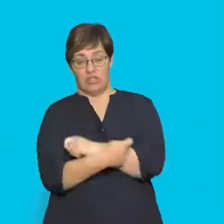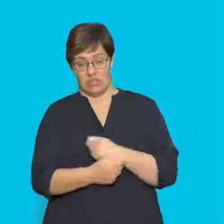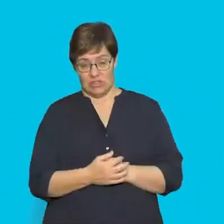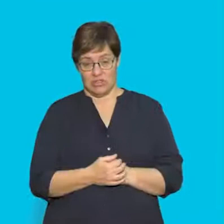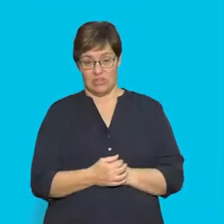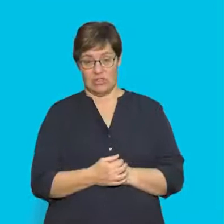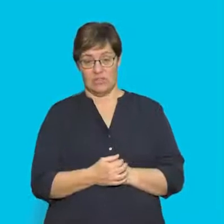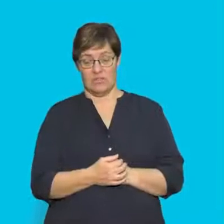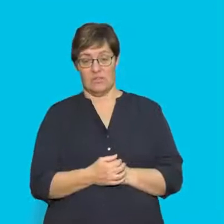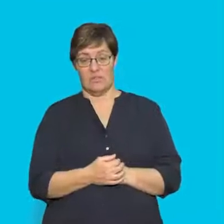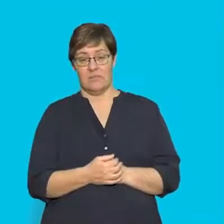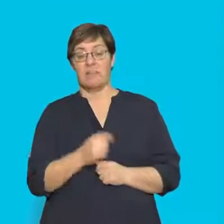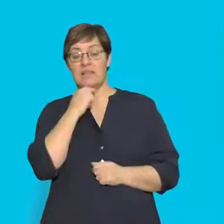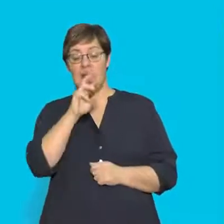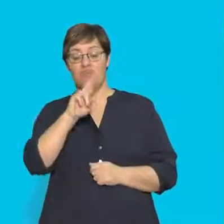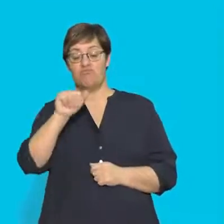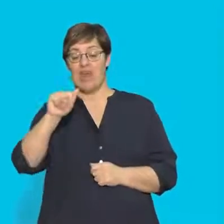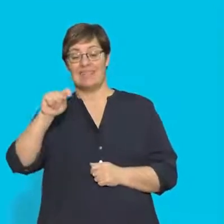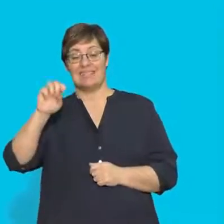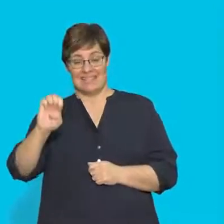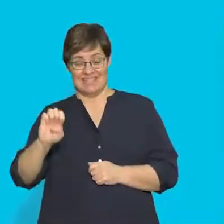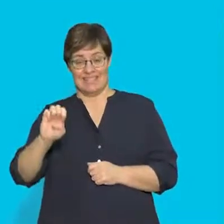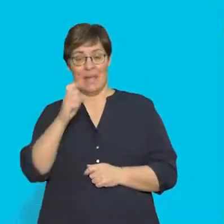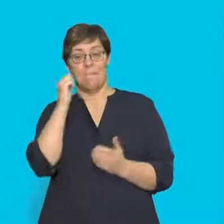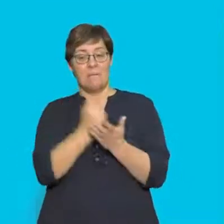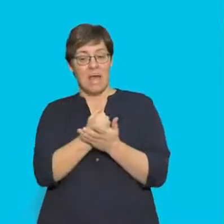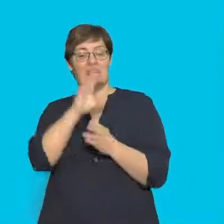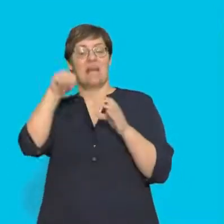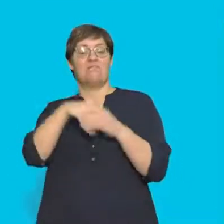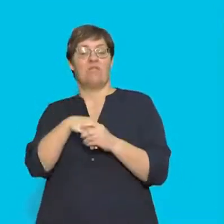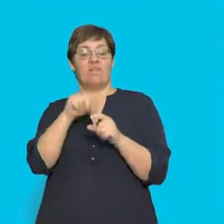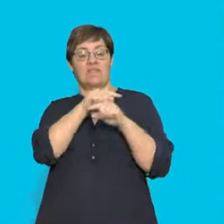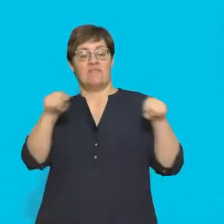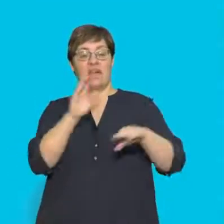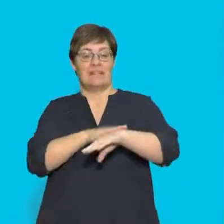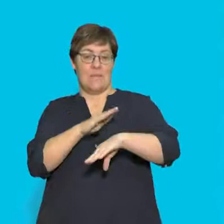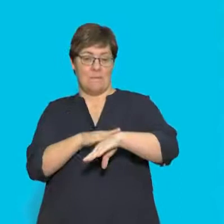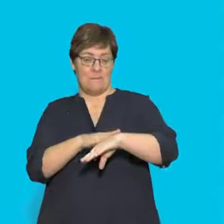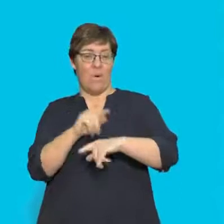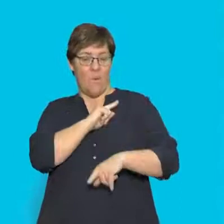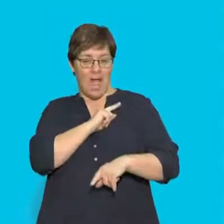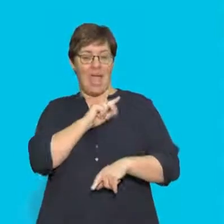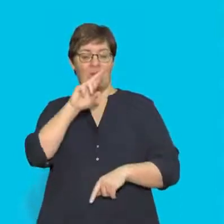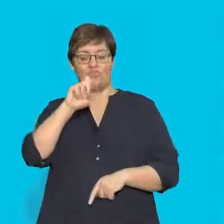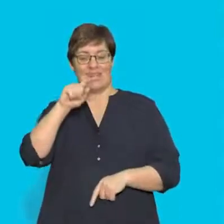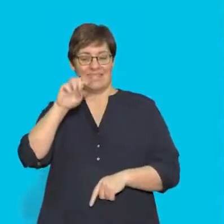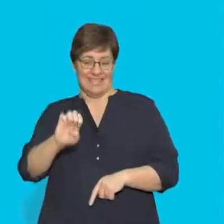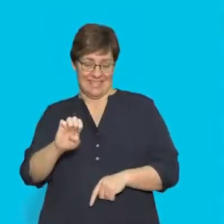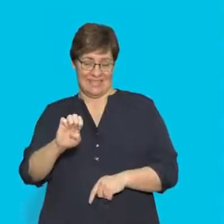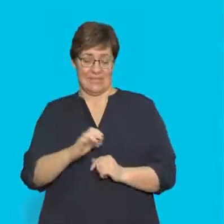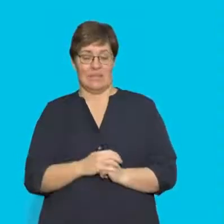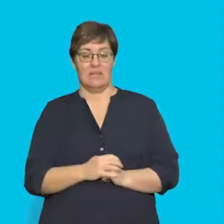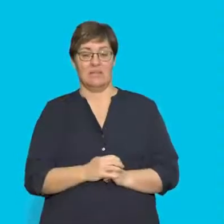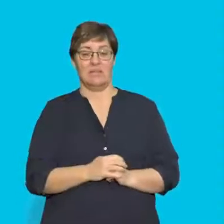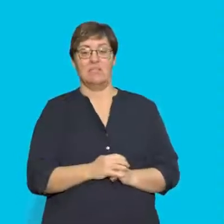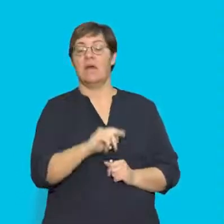have the word rate, we need to include divide by time. And so that's why